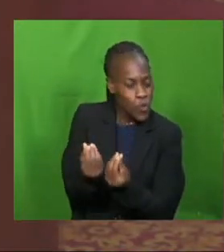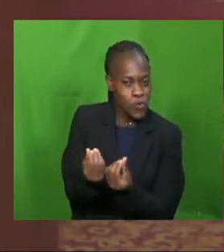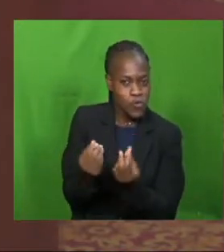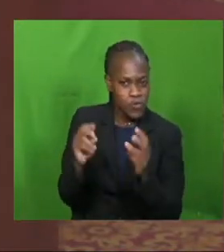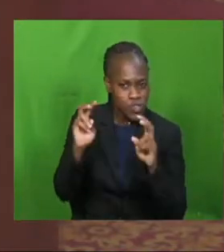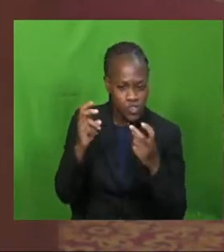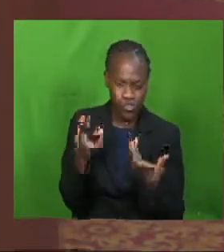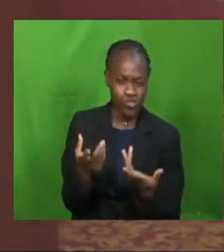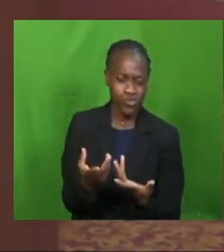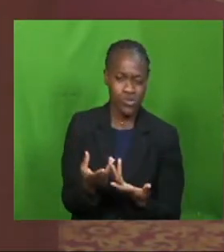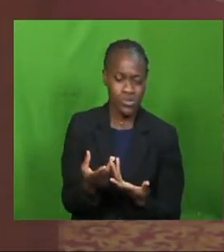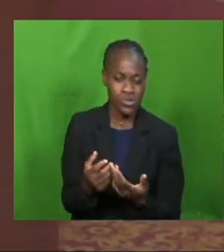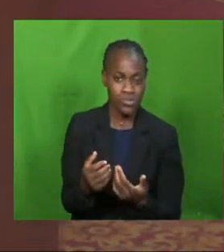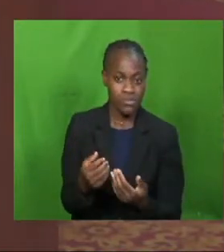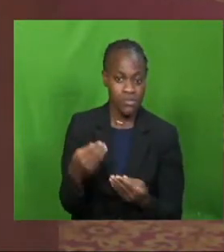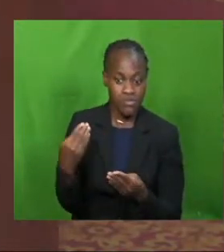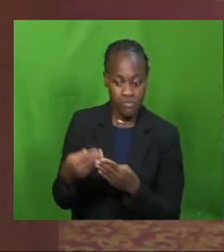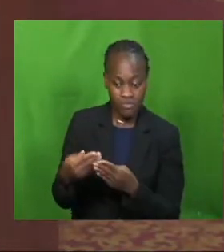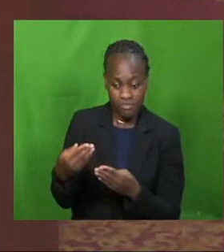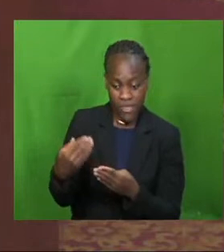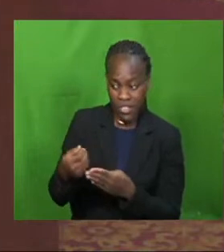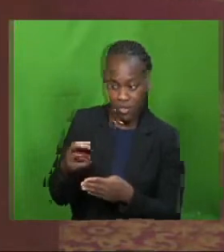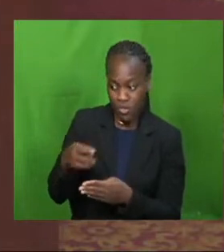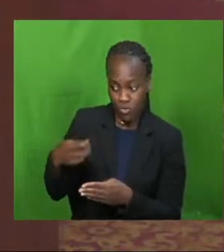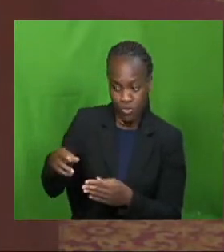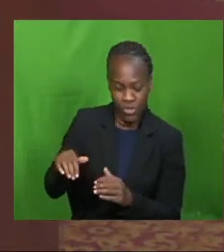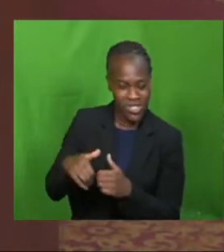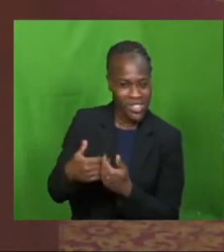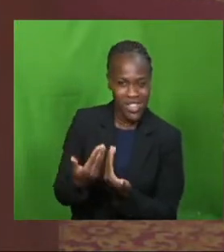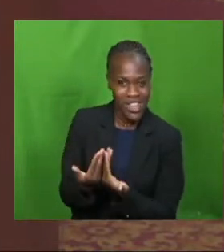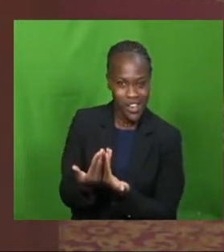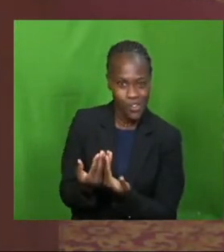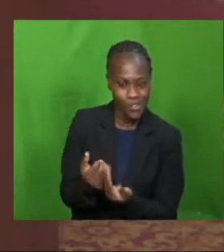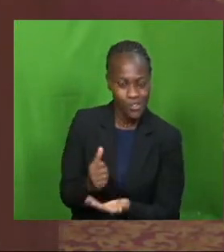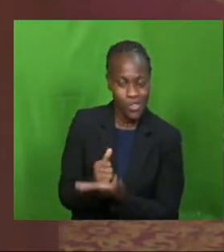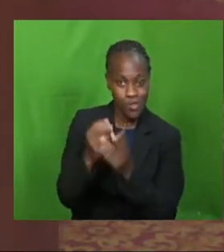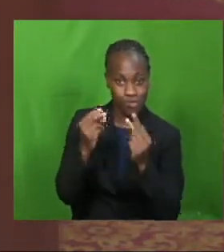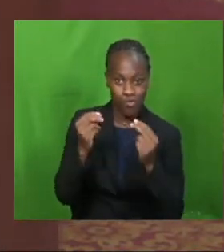resources to carry out the mandate that we have conferred on him? Thank you, Mr. Speaker.